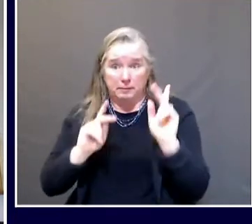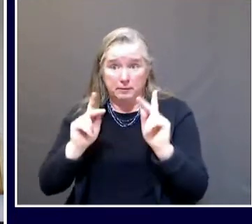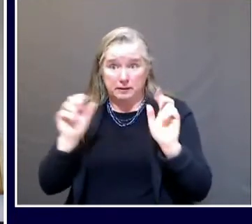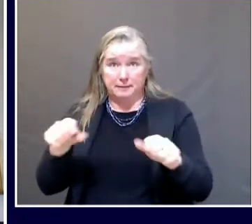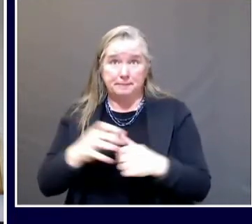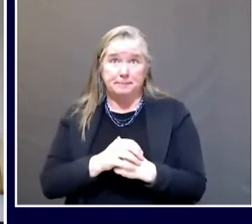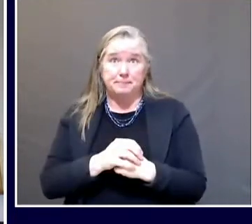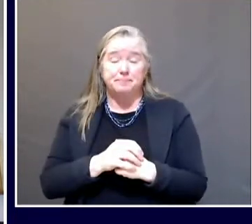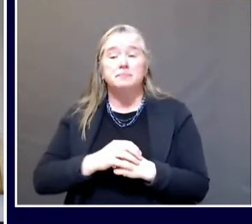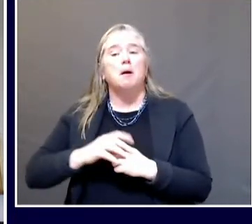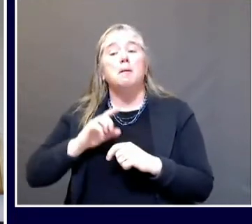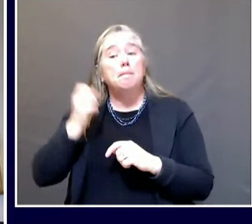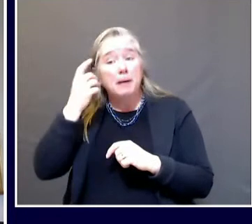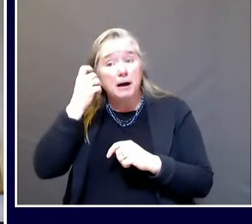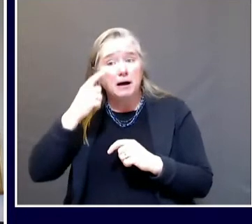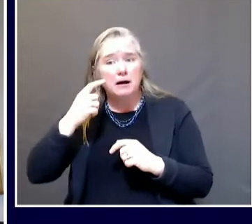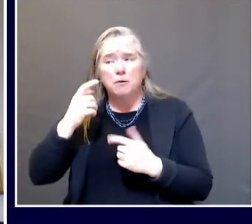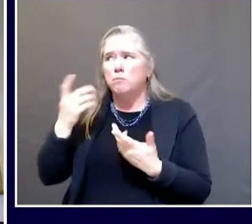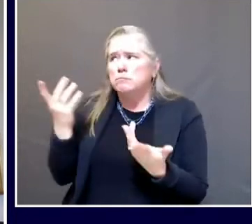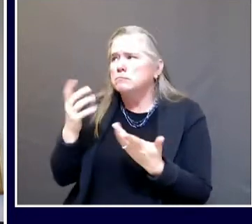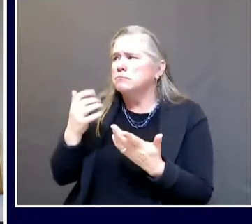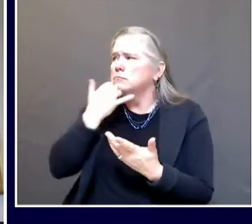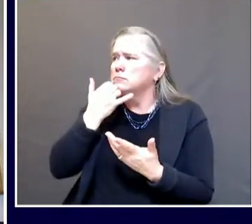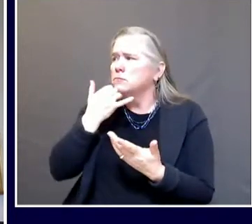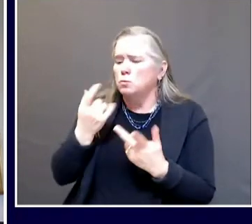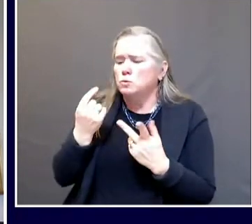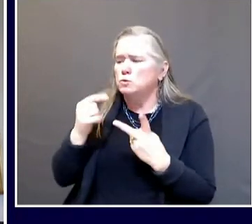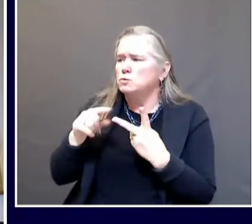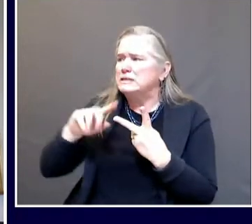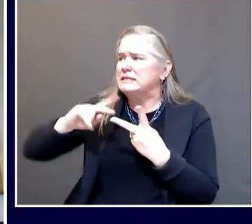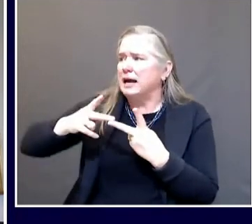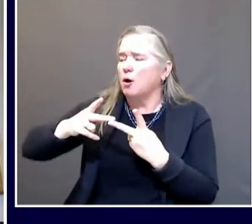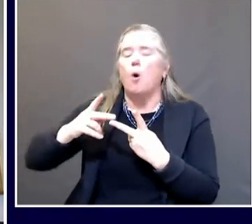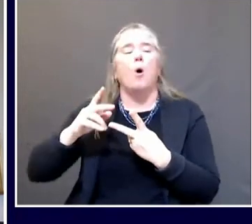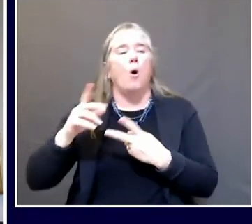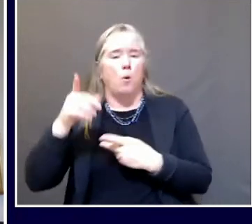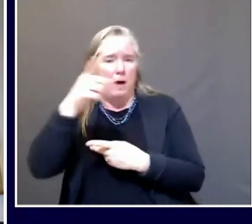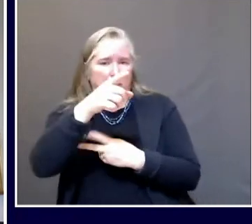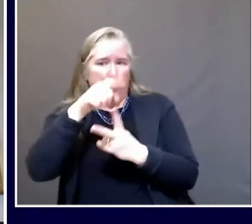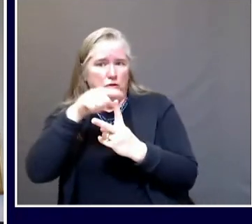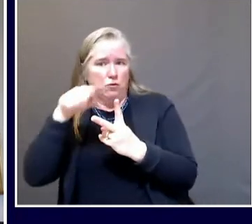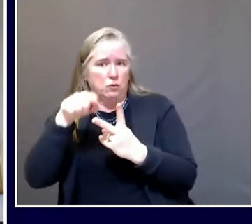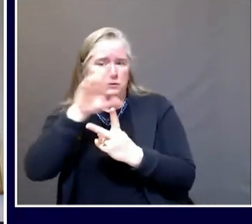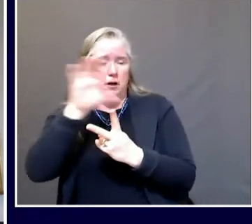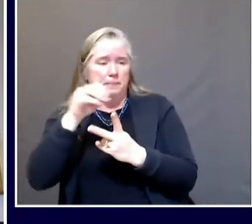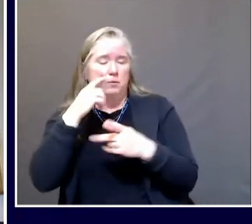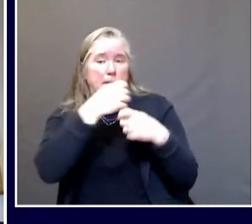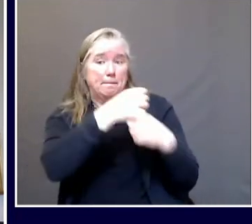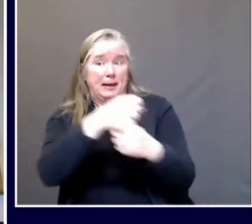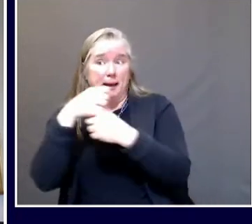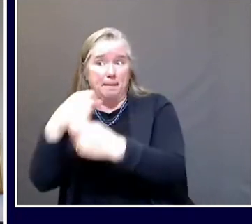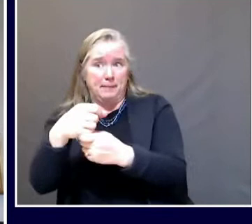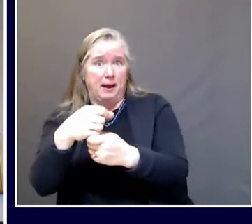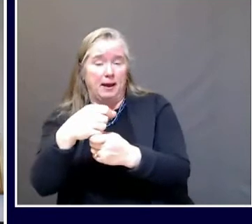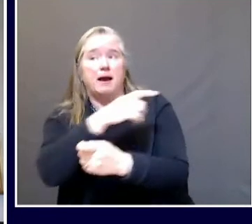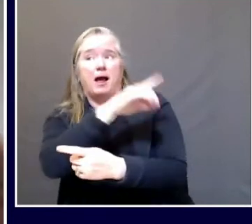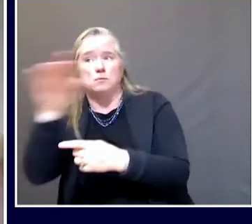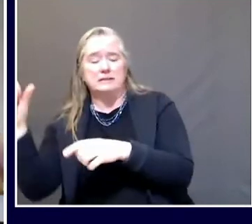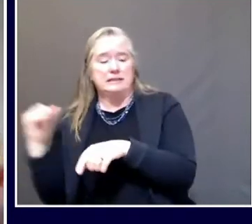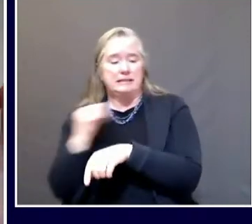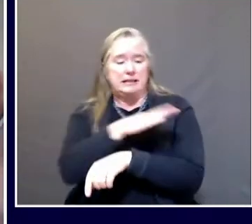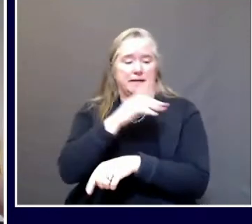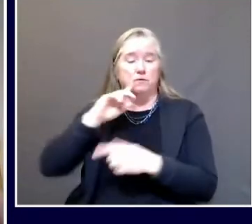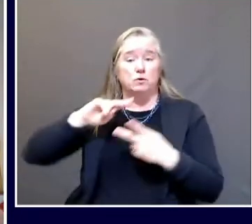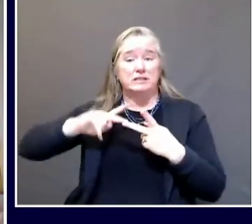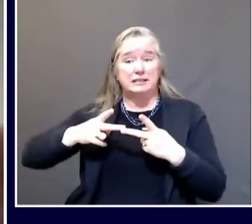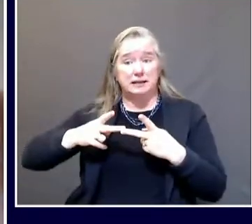folks need, they would start relying on the newly made vaccine coming off the production line, rather than a